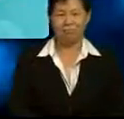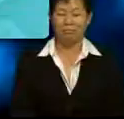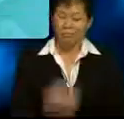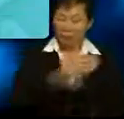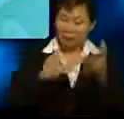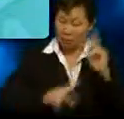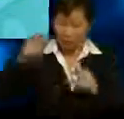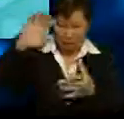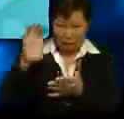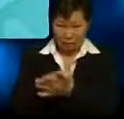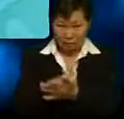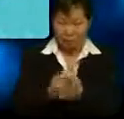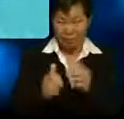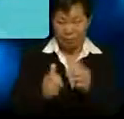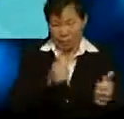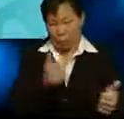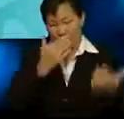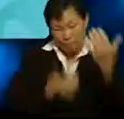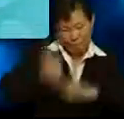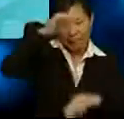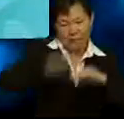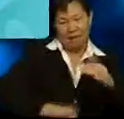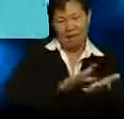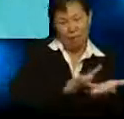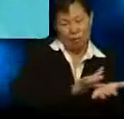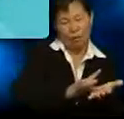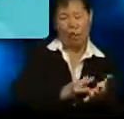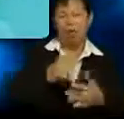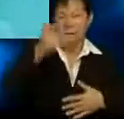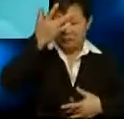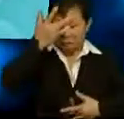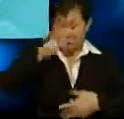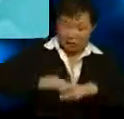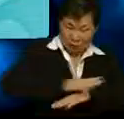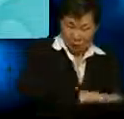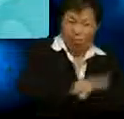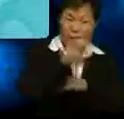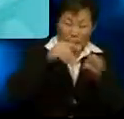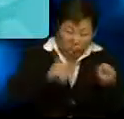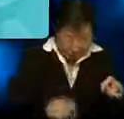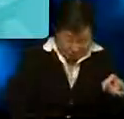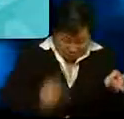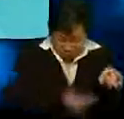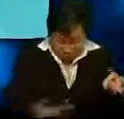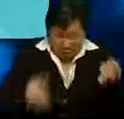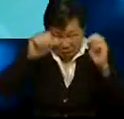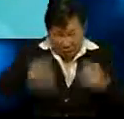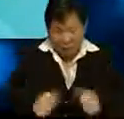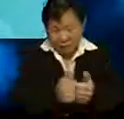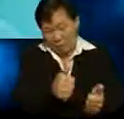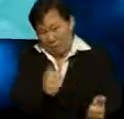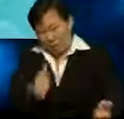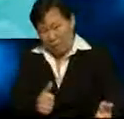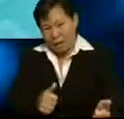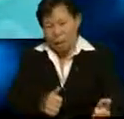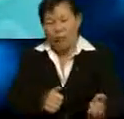Some people believe that prevention is better than cure. Diseases caused by microorganisms can be prevented